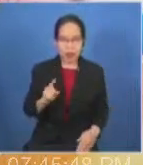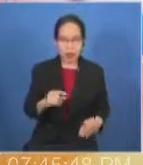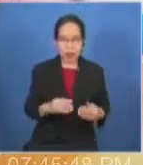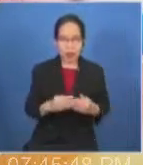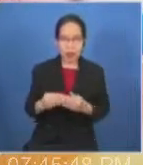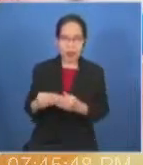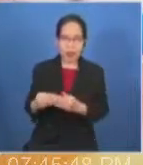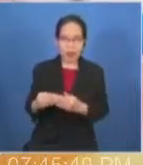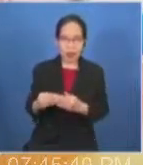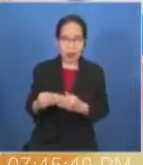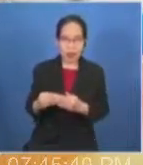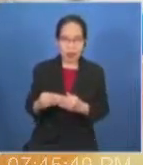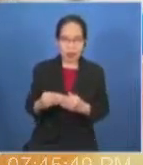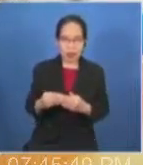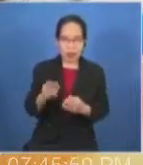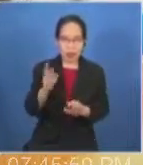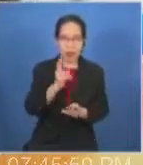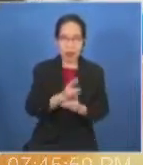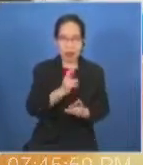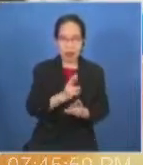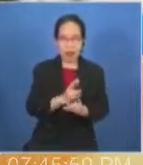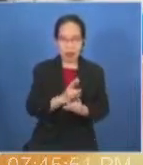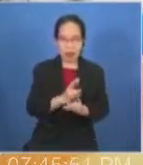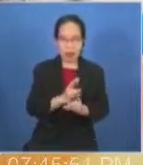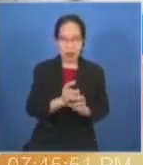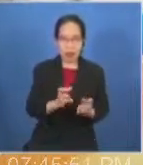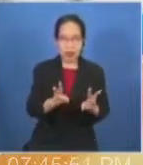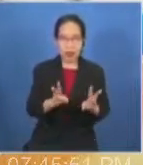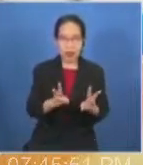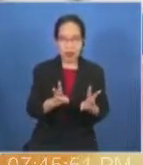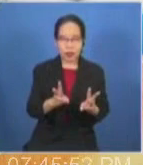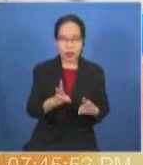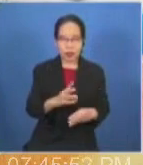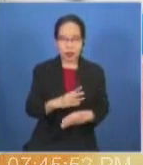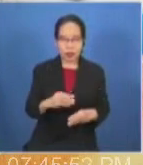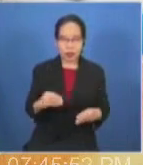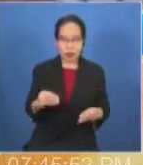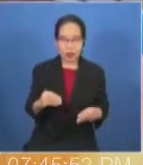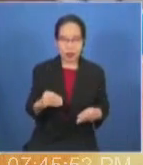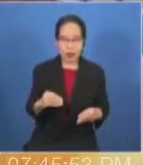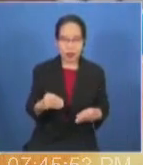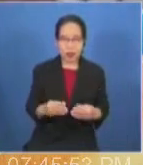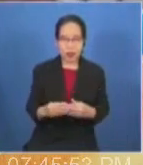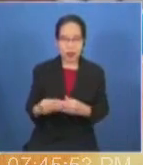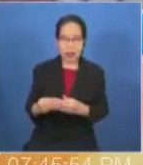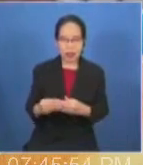in raising children, they need guidance to the right path,